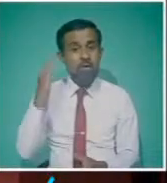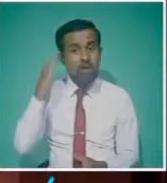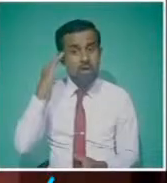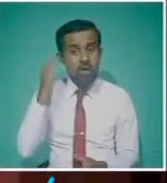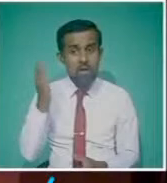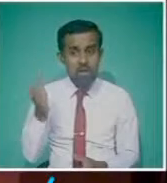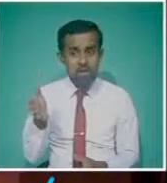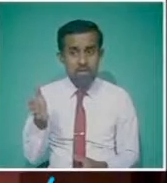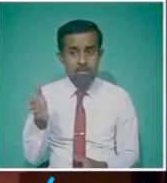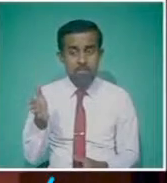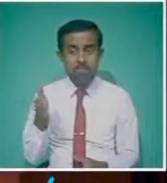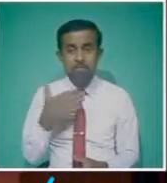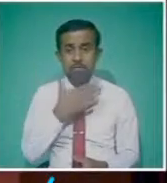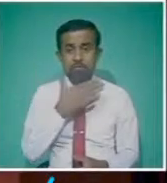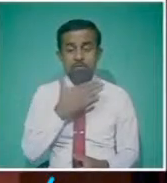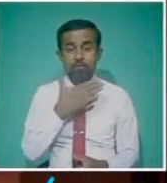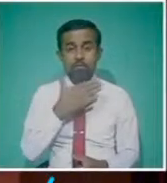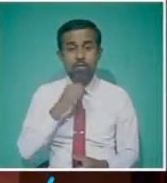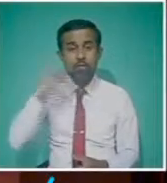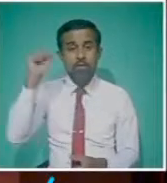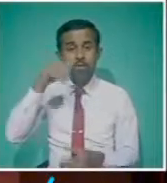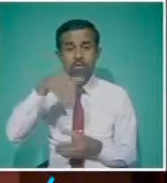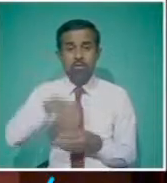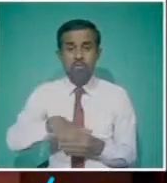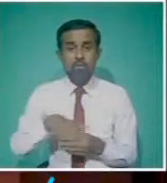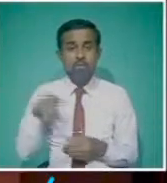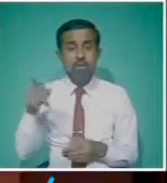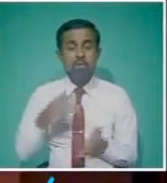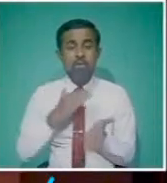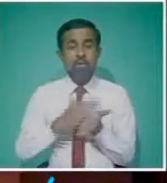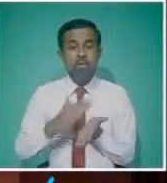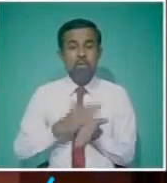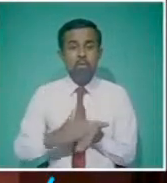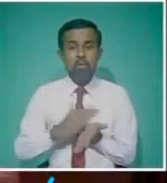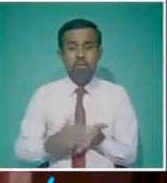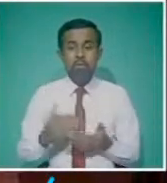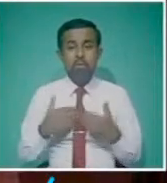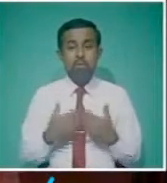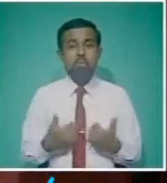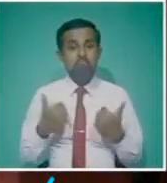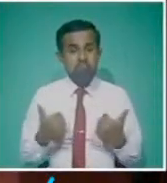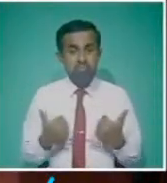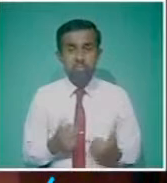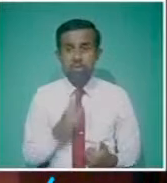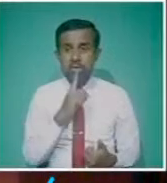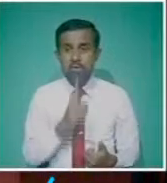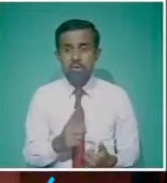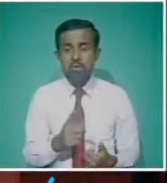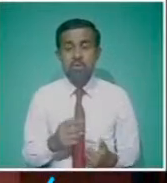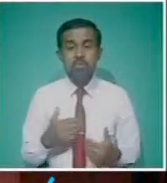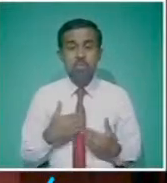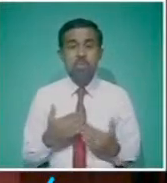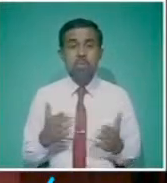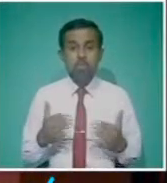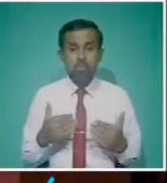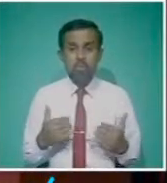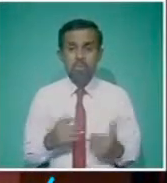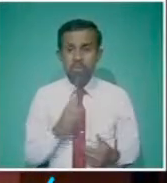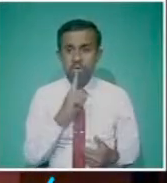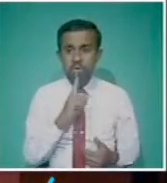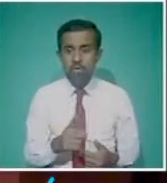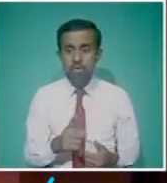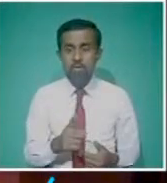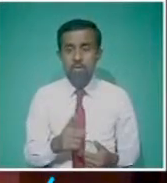the British monarch and its history of imperialism, I also acknowledge that the freedoms